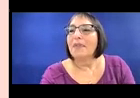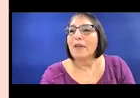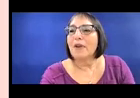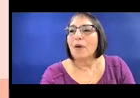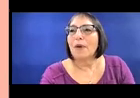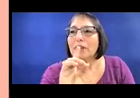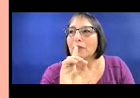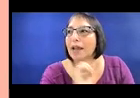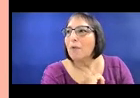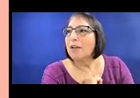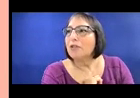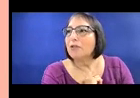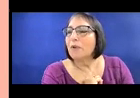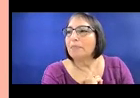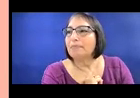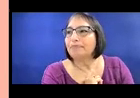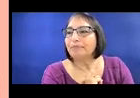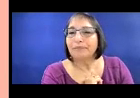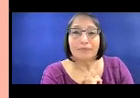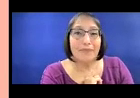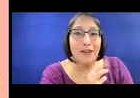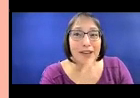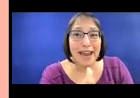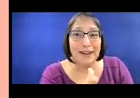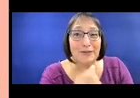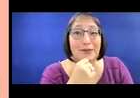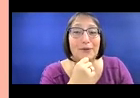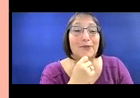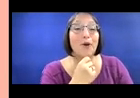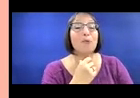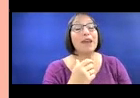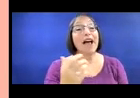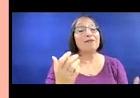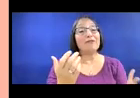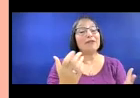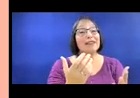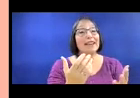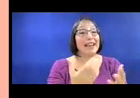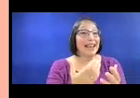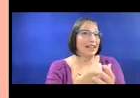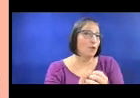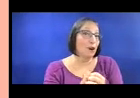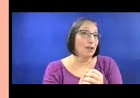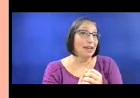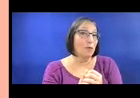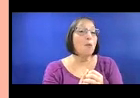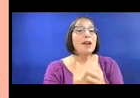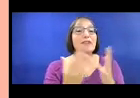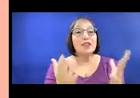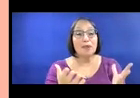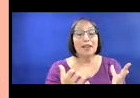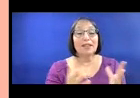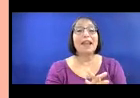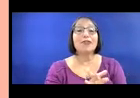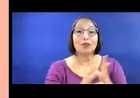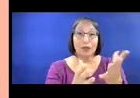The other, oh, actually, sorry. I wanted to, the other thing I had to do. So, we had, historically, one of the